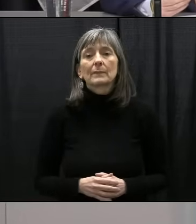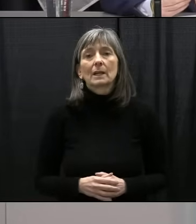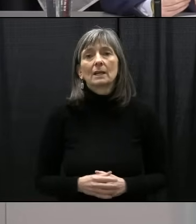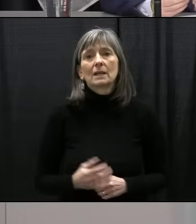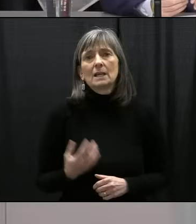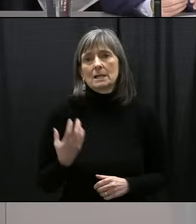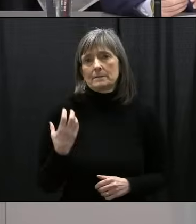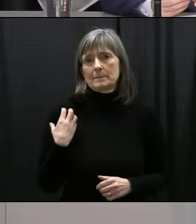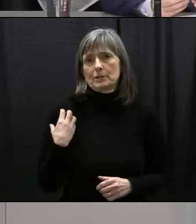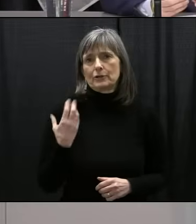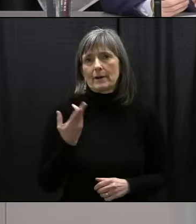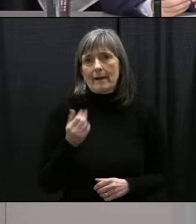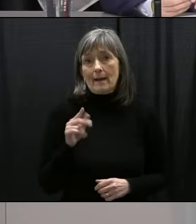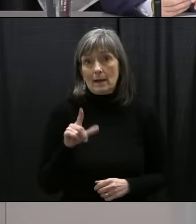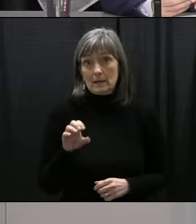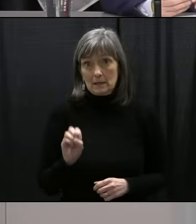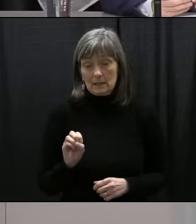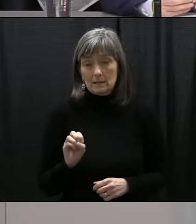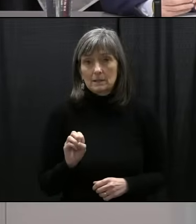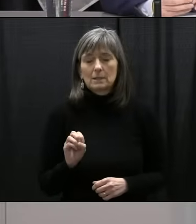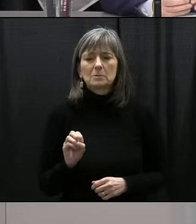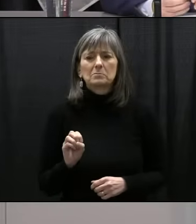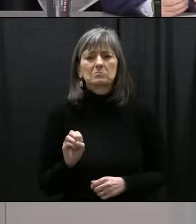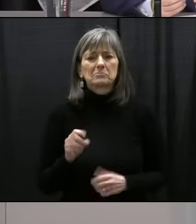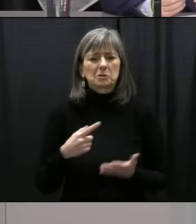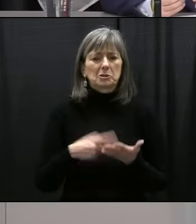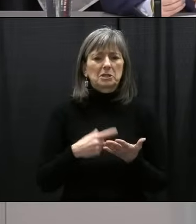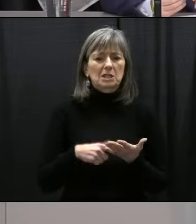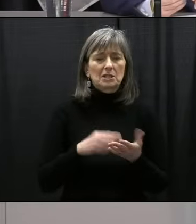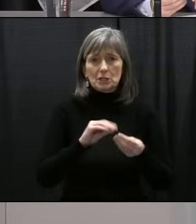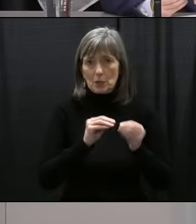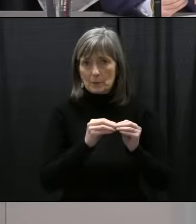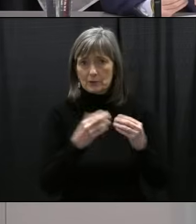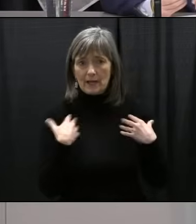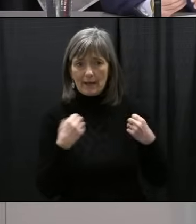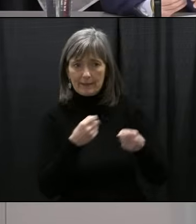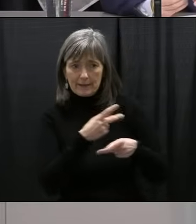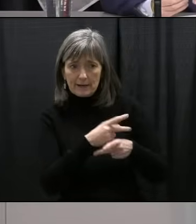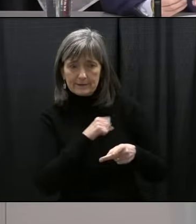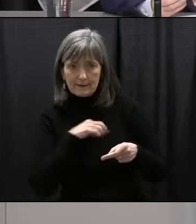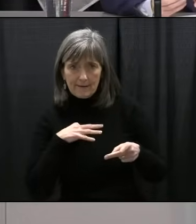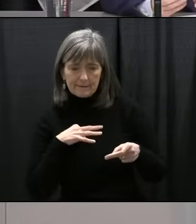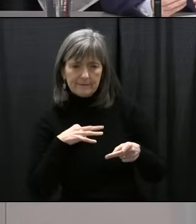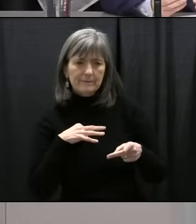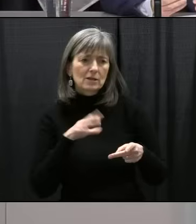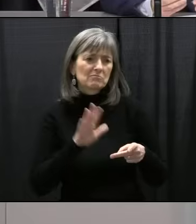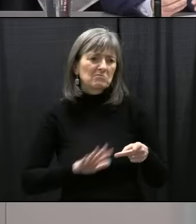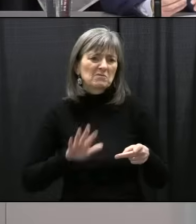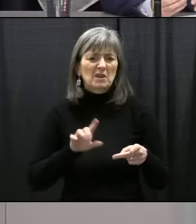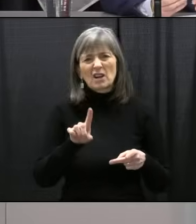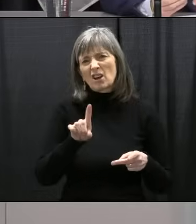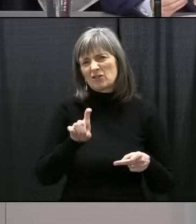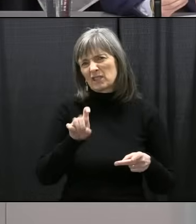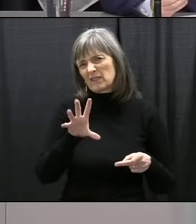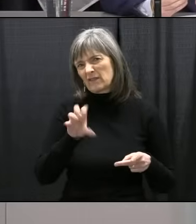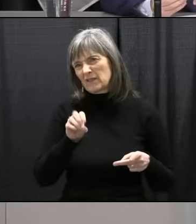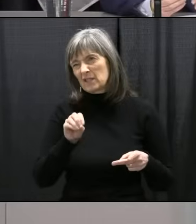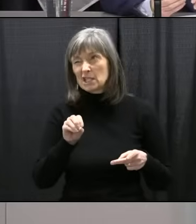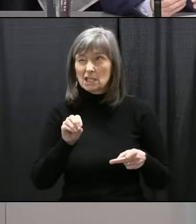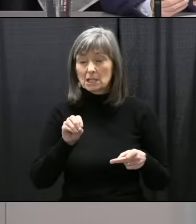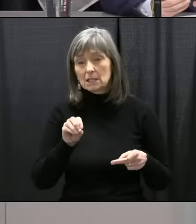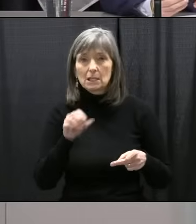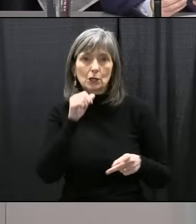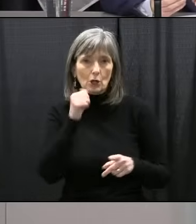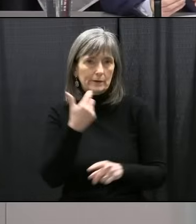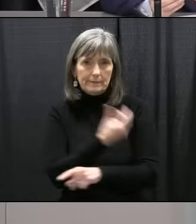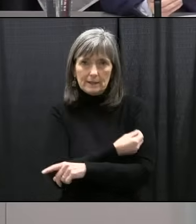Minister Haggie, I'm wondering, you were talking about the numbers in the healthcare system. There are about, I guess, 150 or so people who are not going